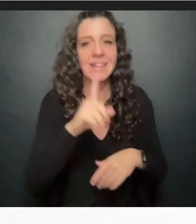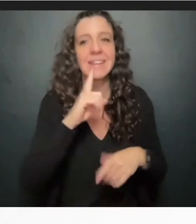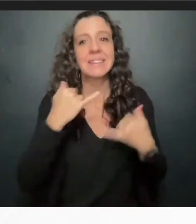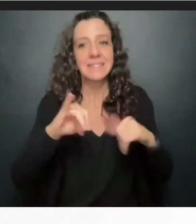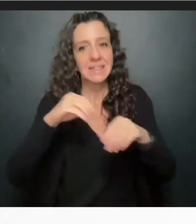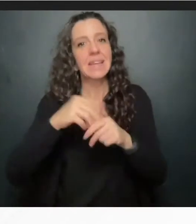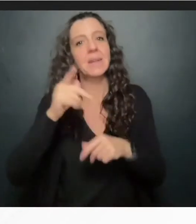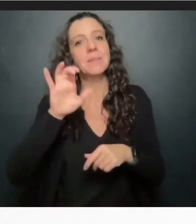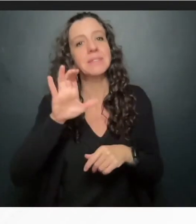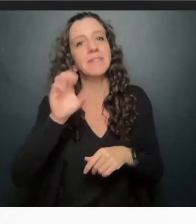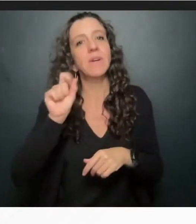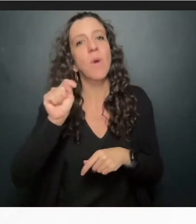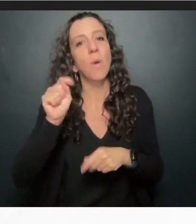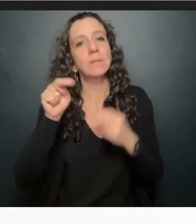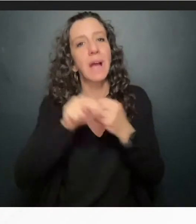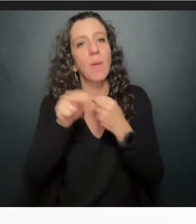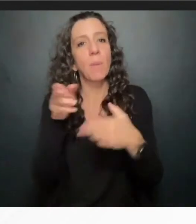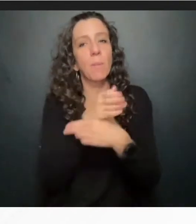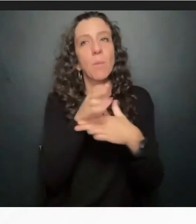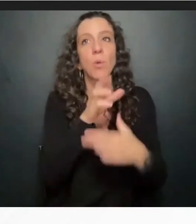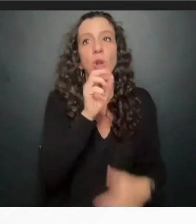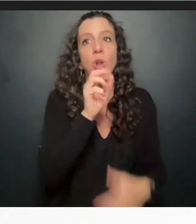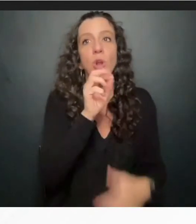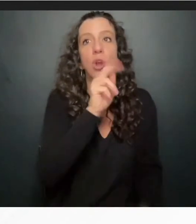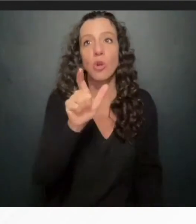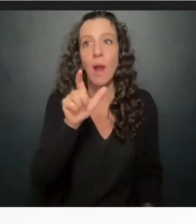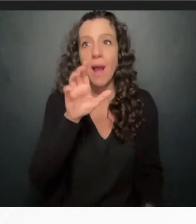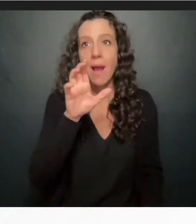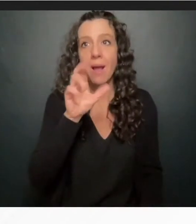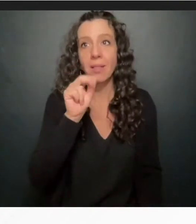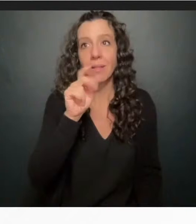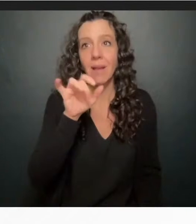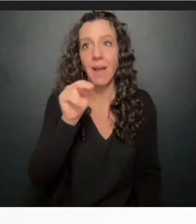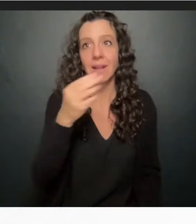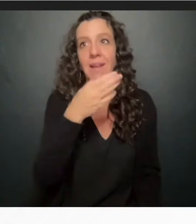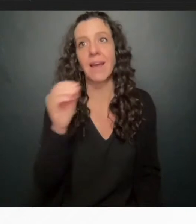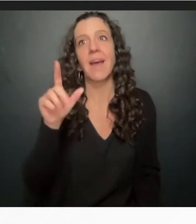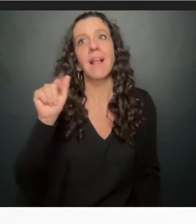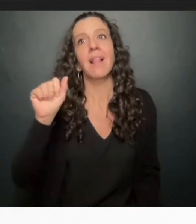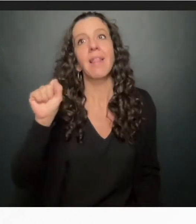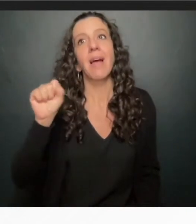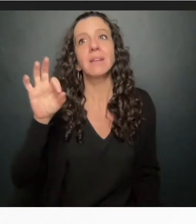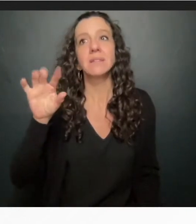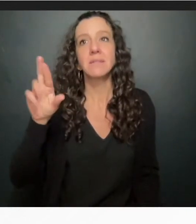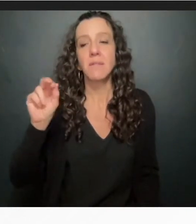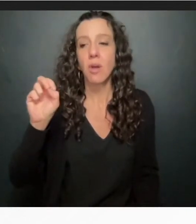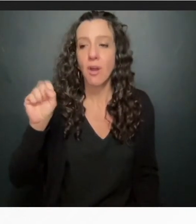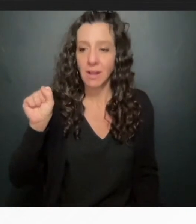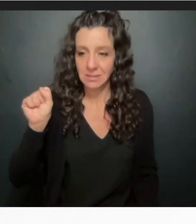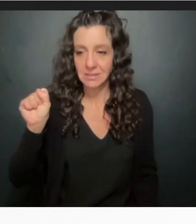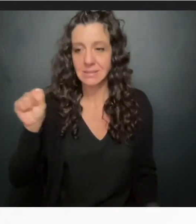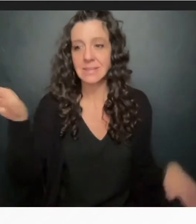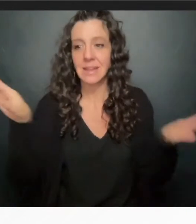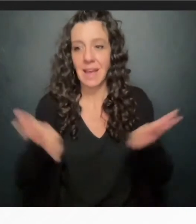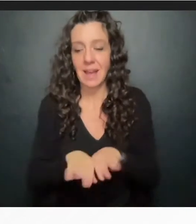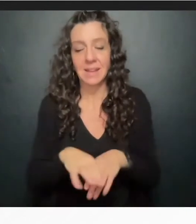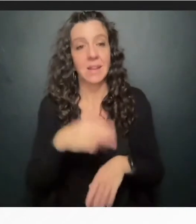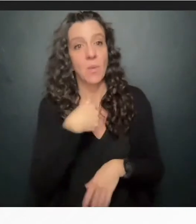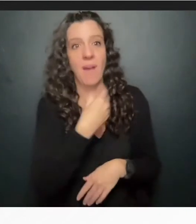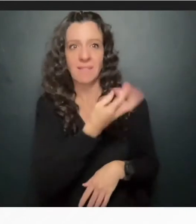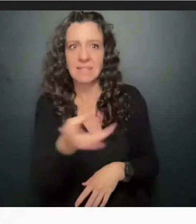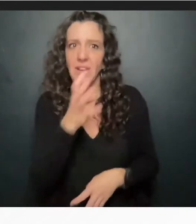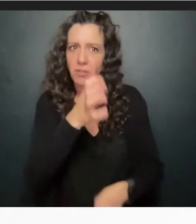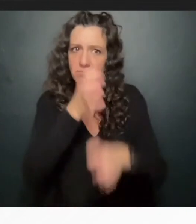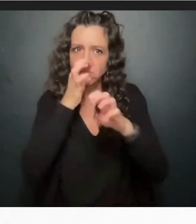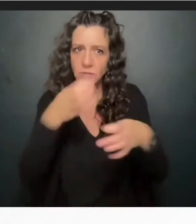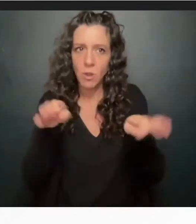Highway between Corral Canyon and Las Flores Canyon. Several hard closures remain in